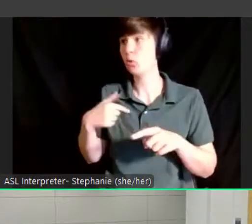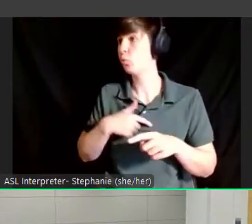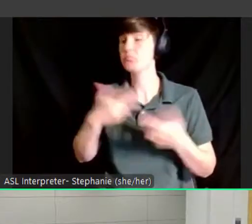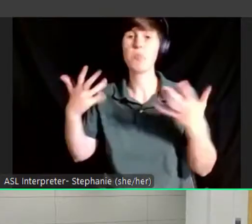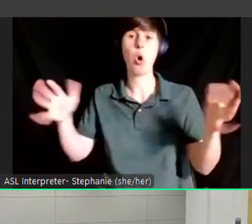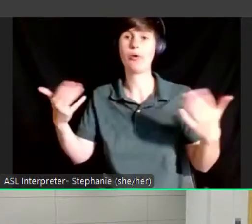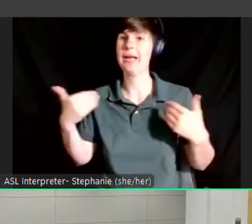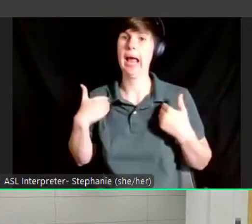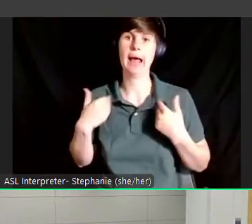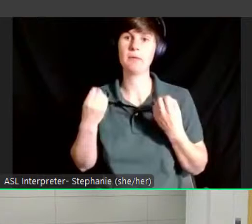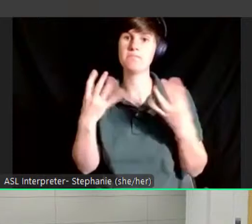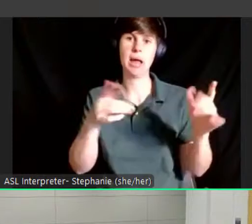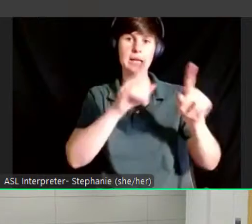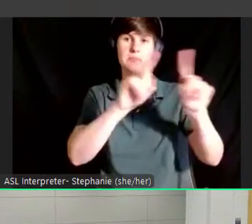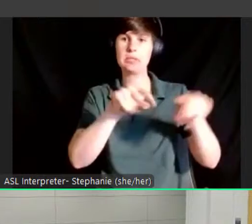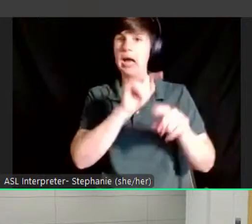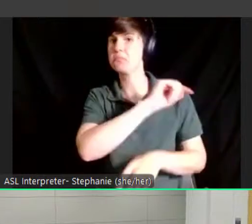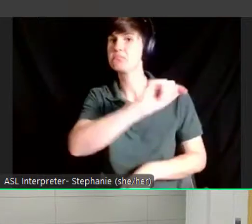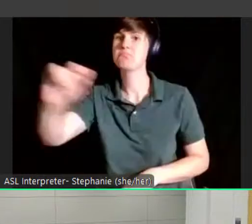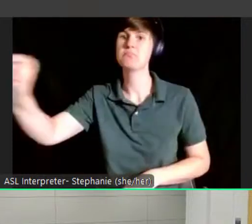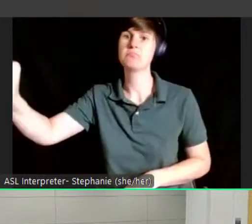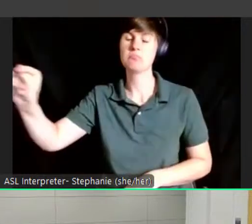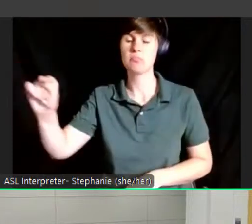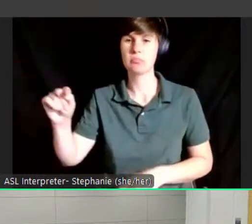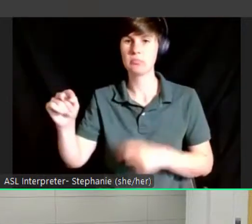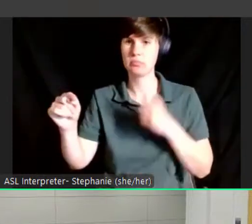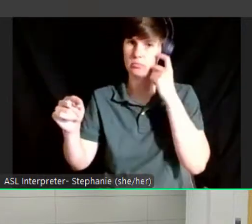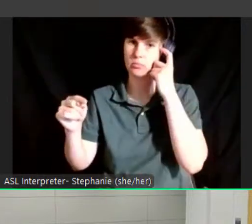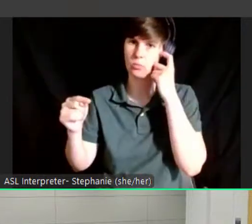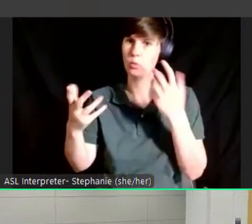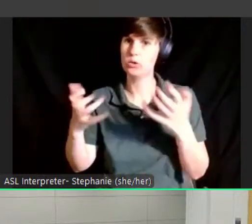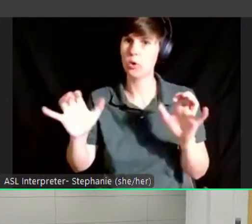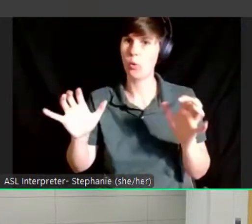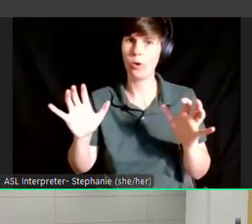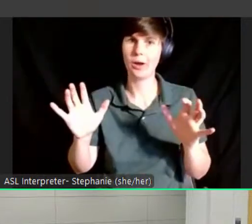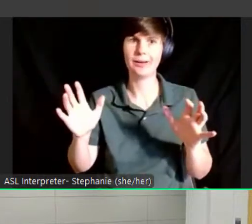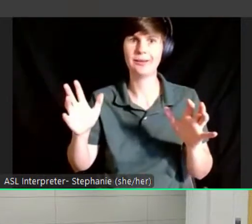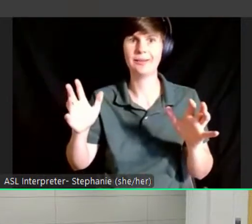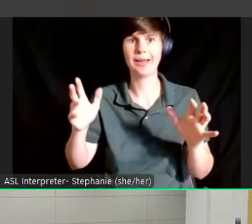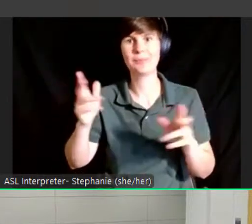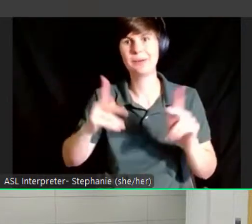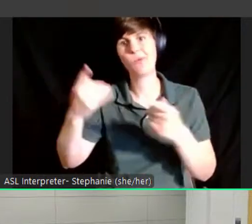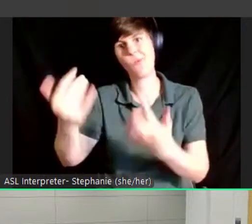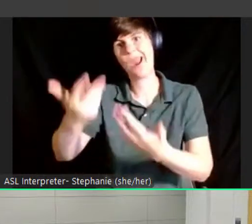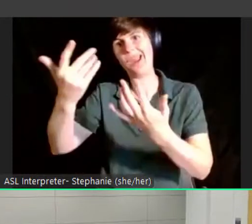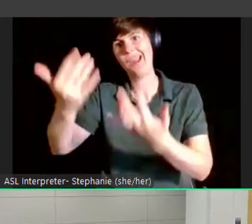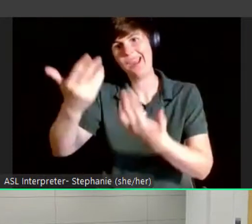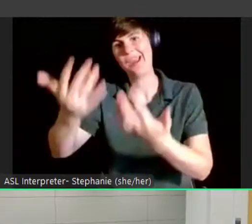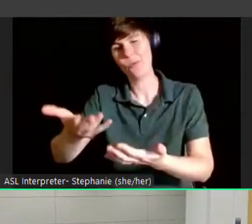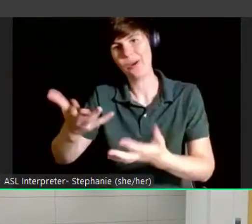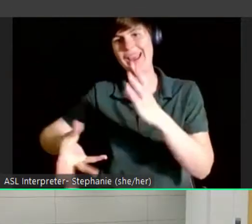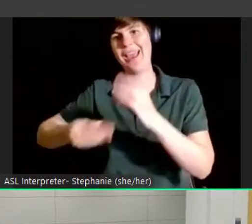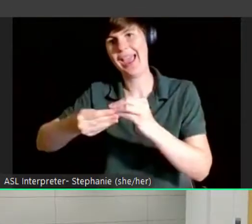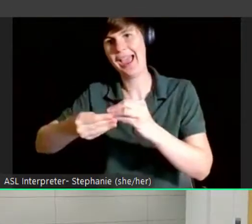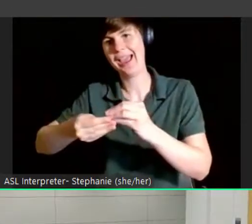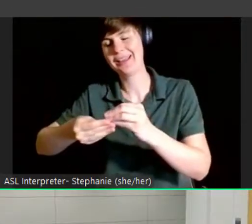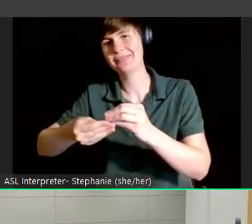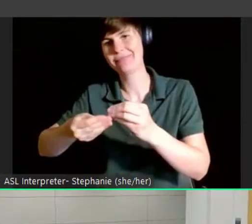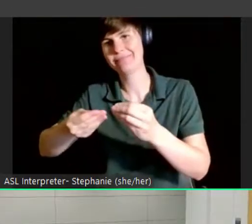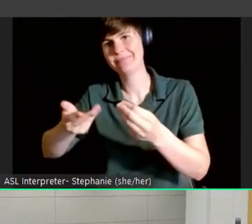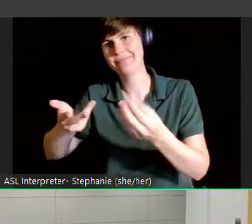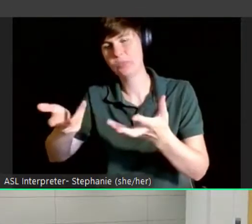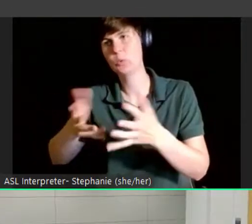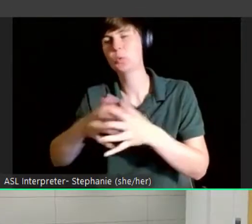and, minimizing downtime for users. So, that sign,